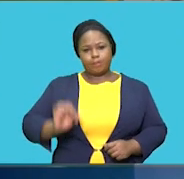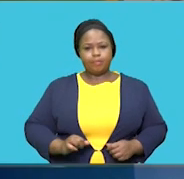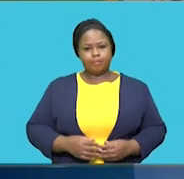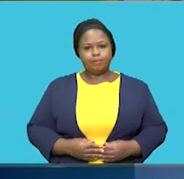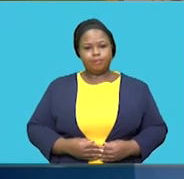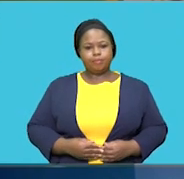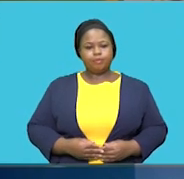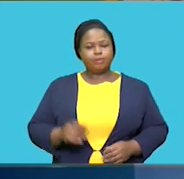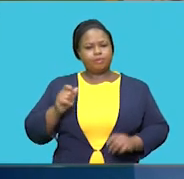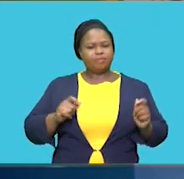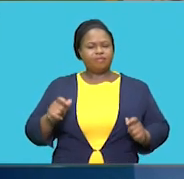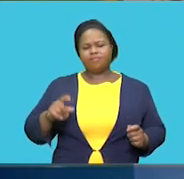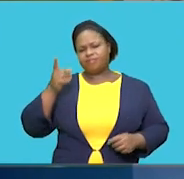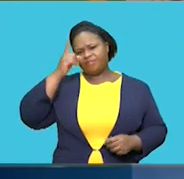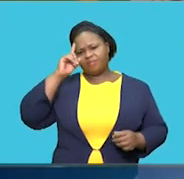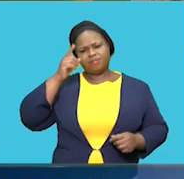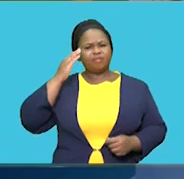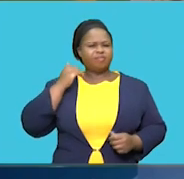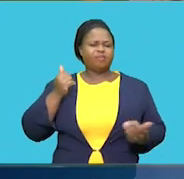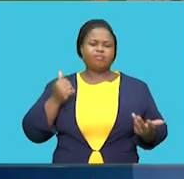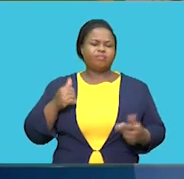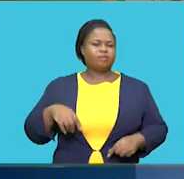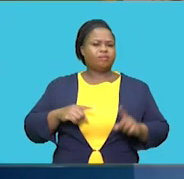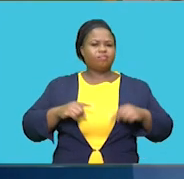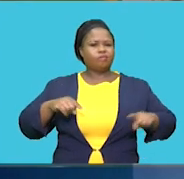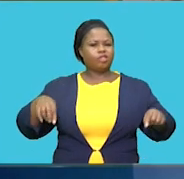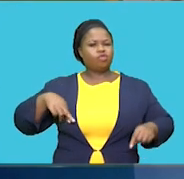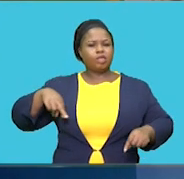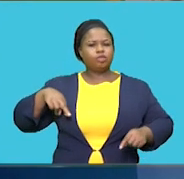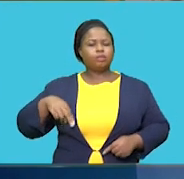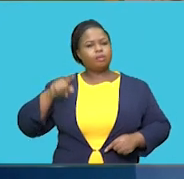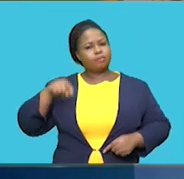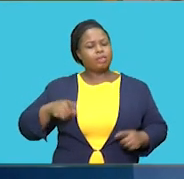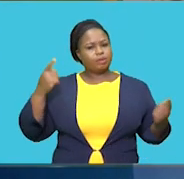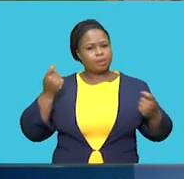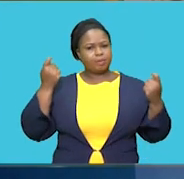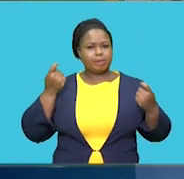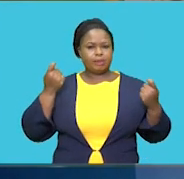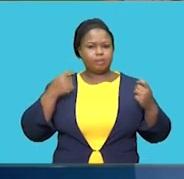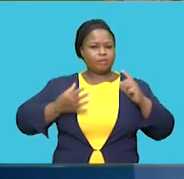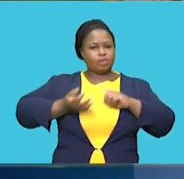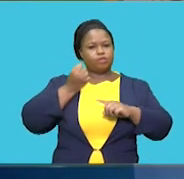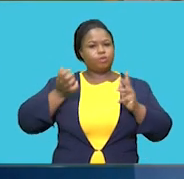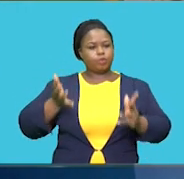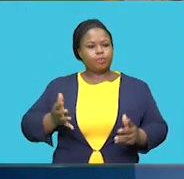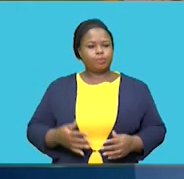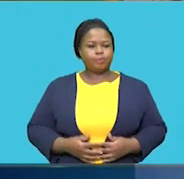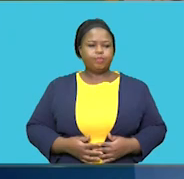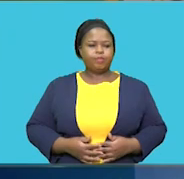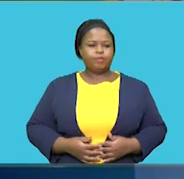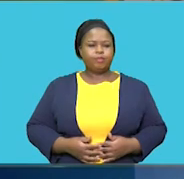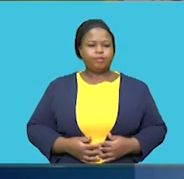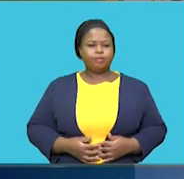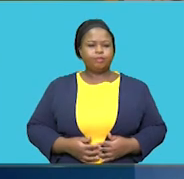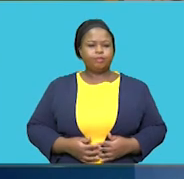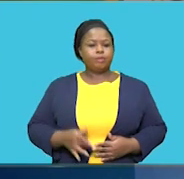people of creed, people of color, people of different religion, to celebrate some of these achievements. But